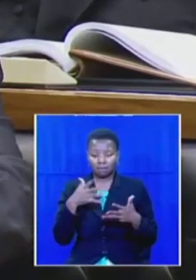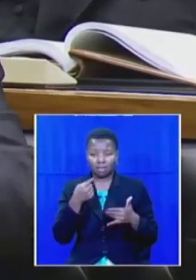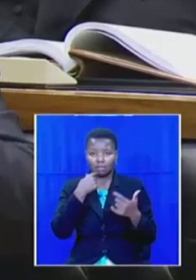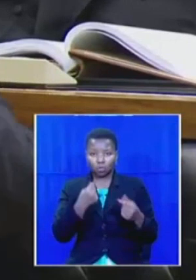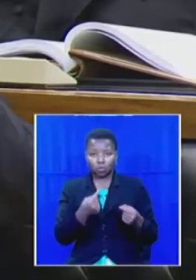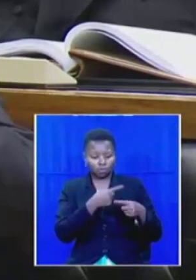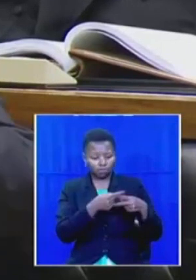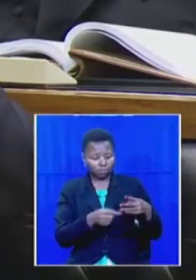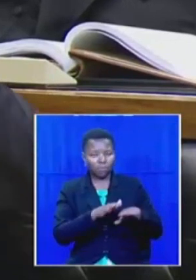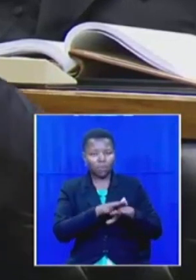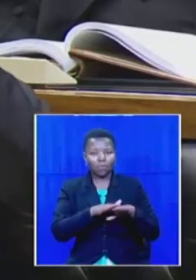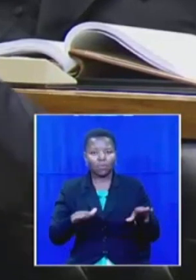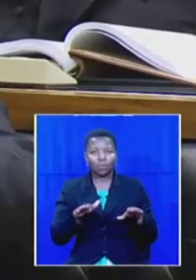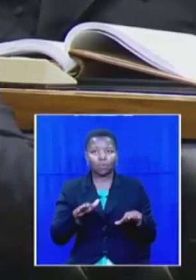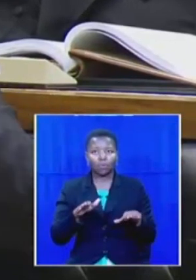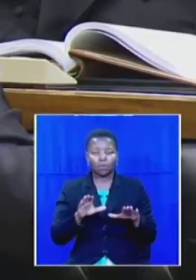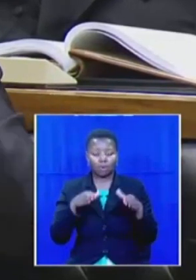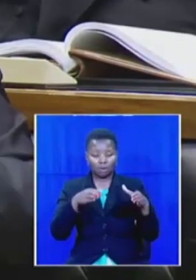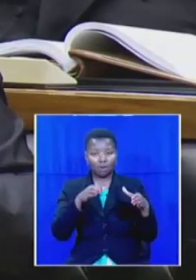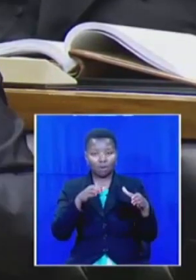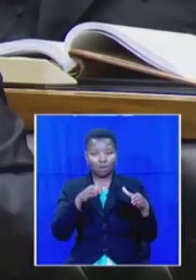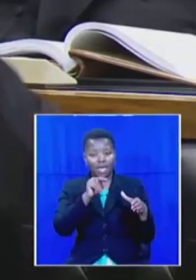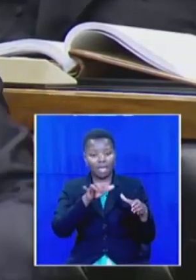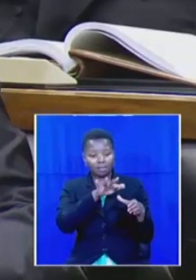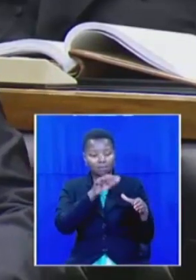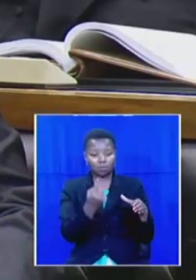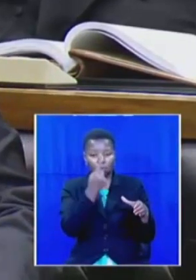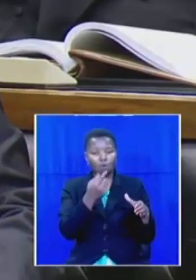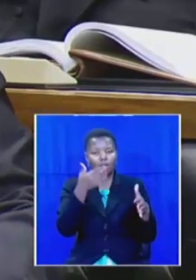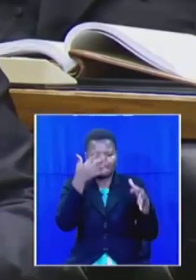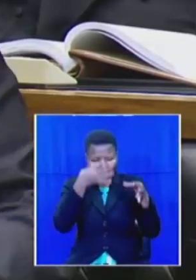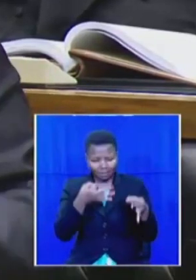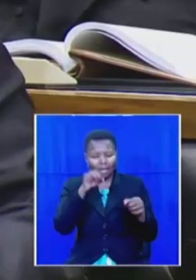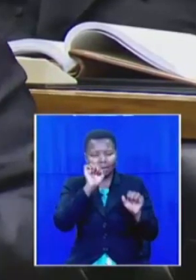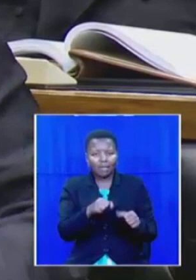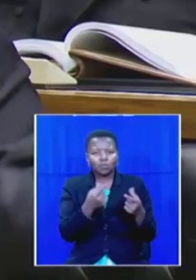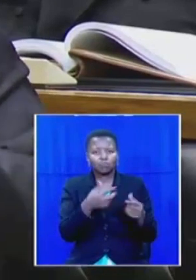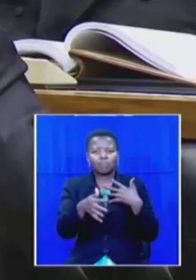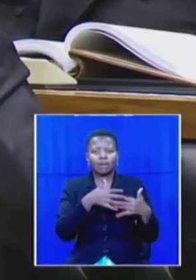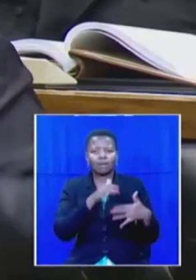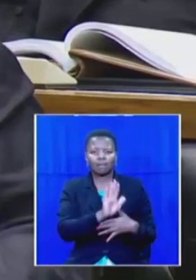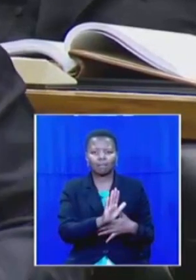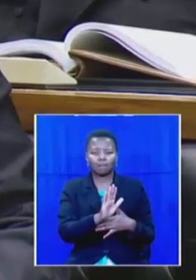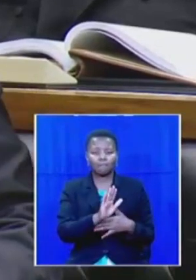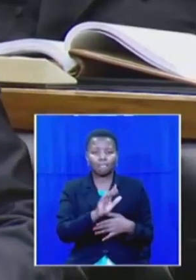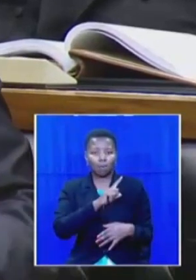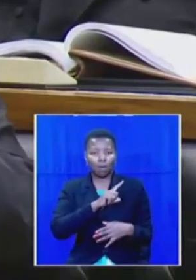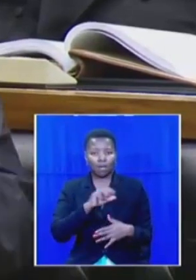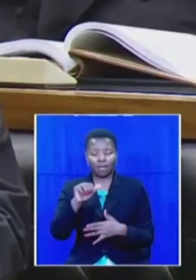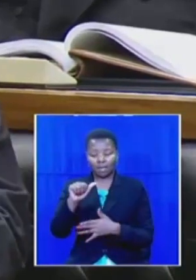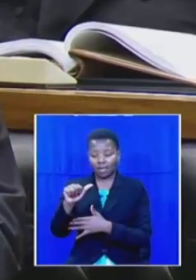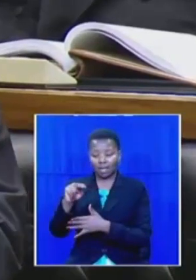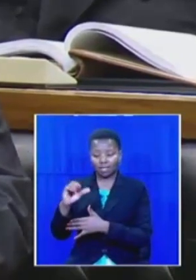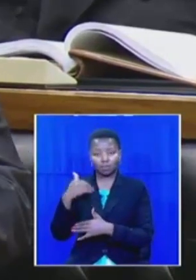this and this. That is the only area where you could be influenced, because the ruling party wants to ensure that